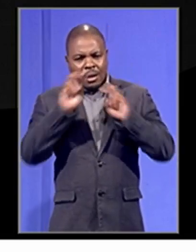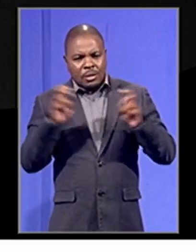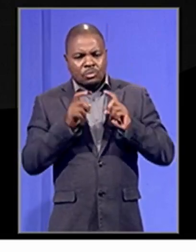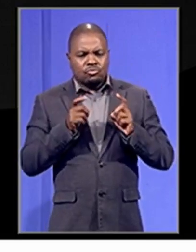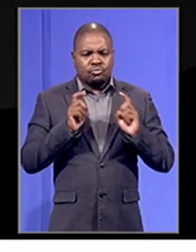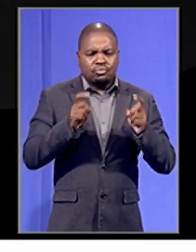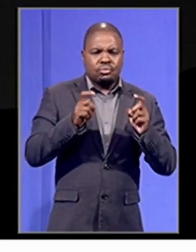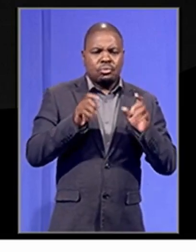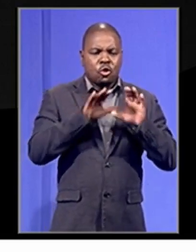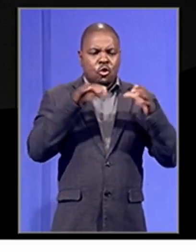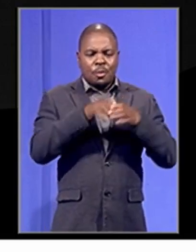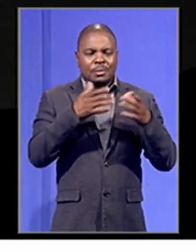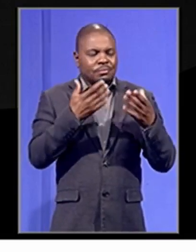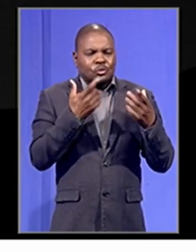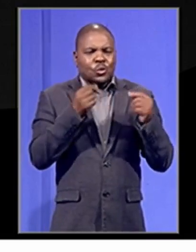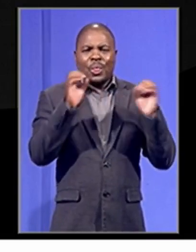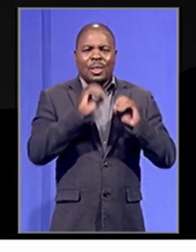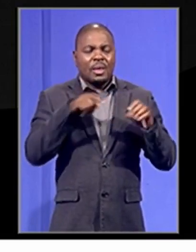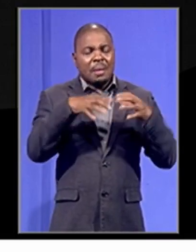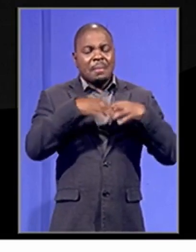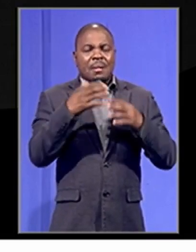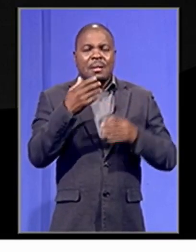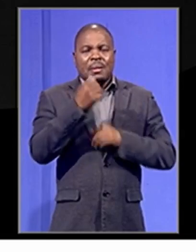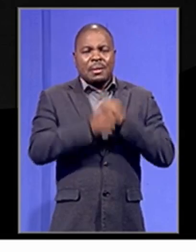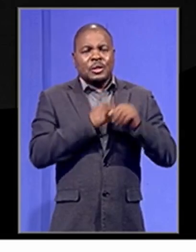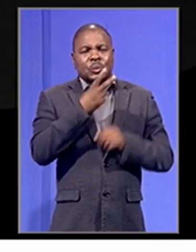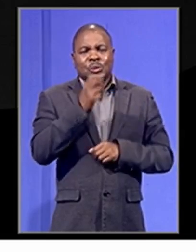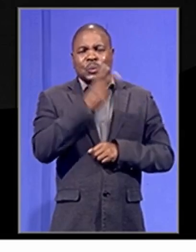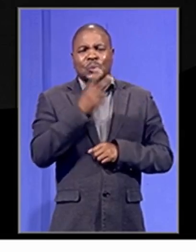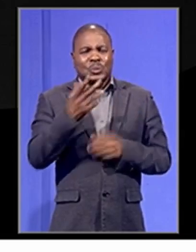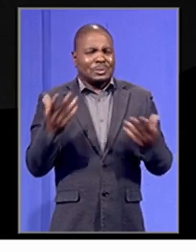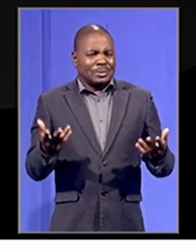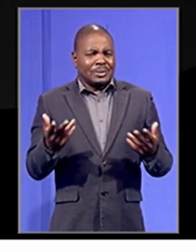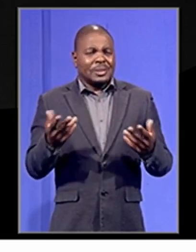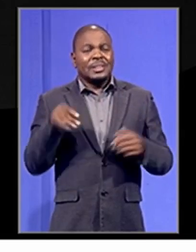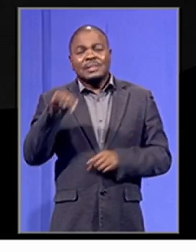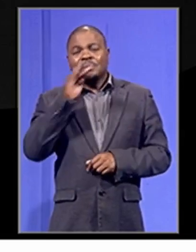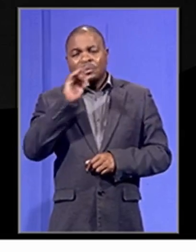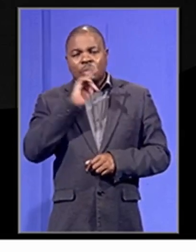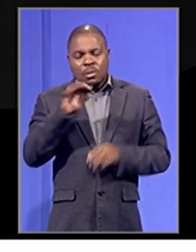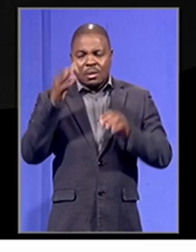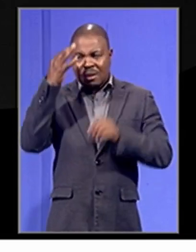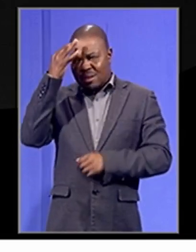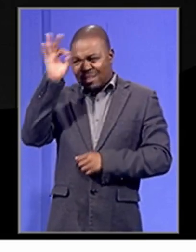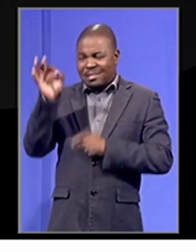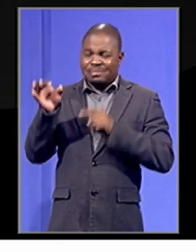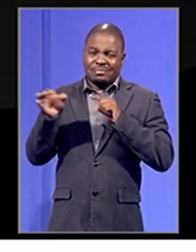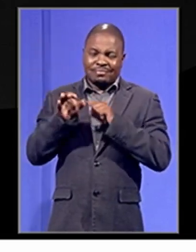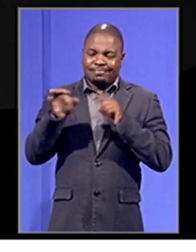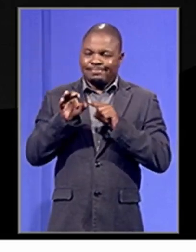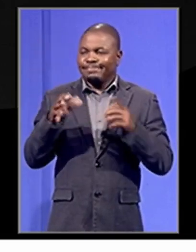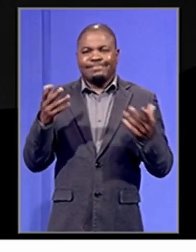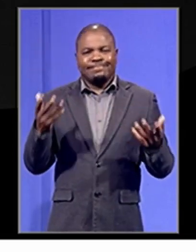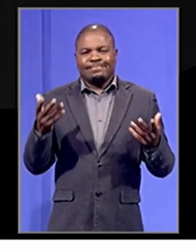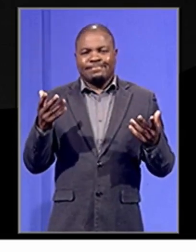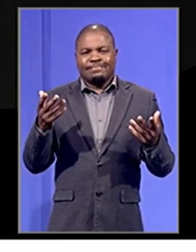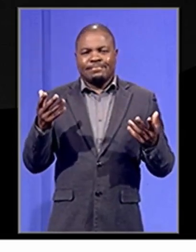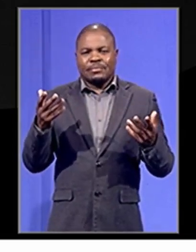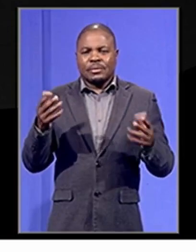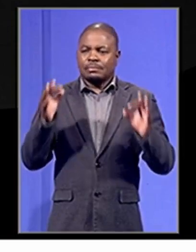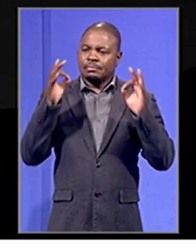by the President in August 2022. This is clear indication that the government does not have